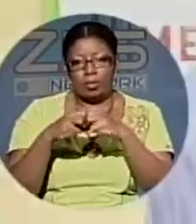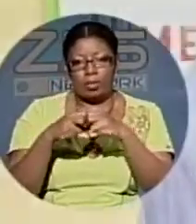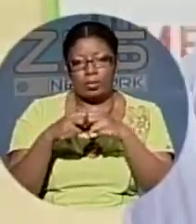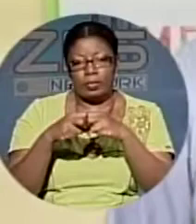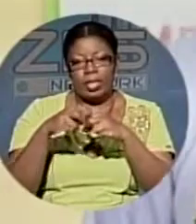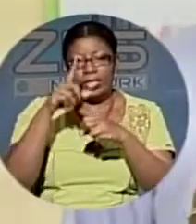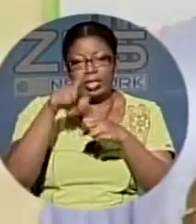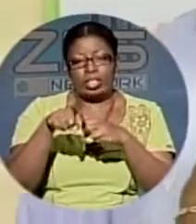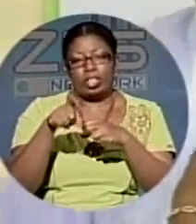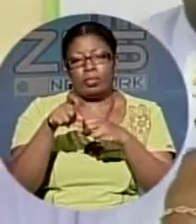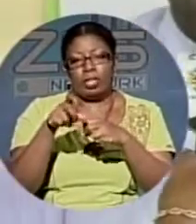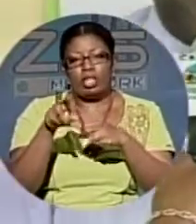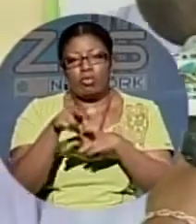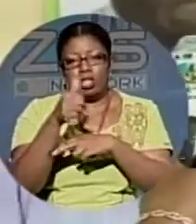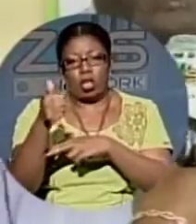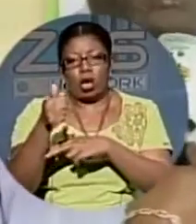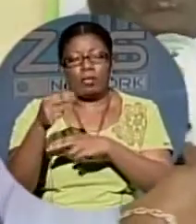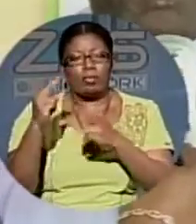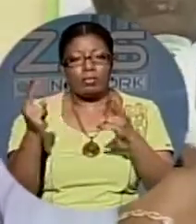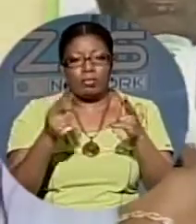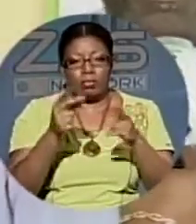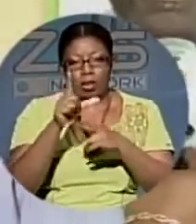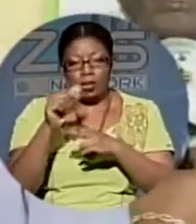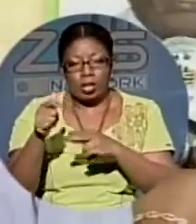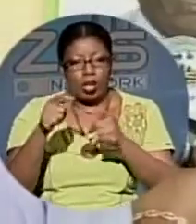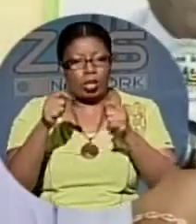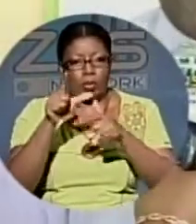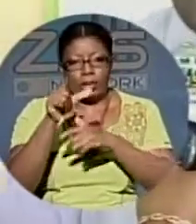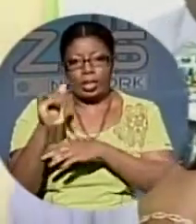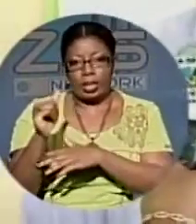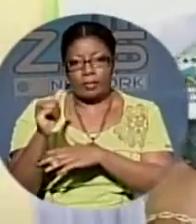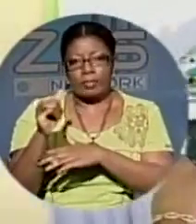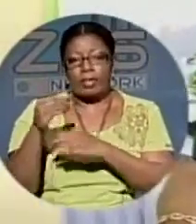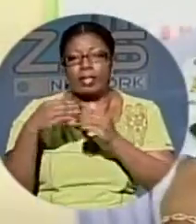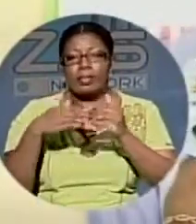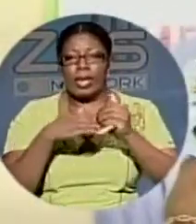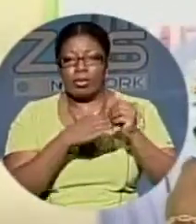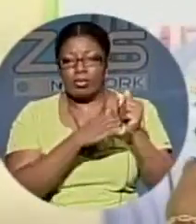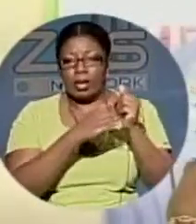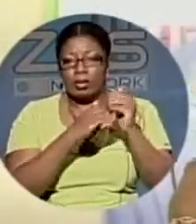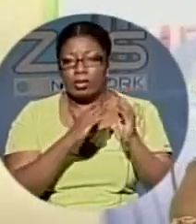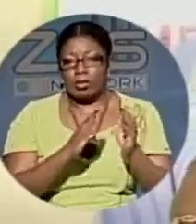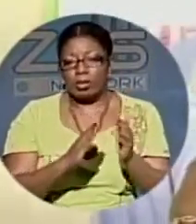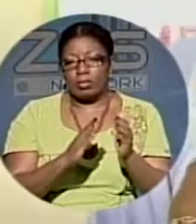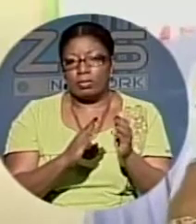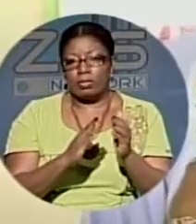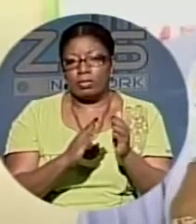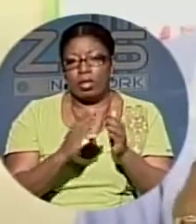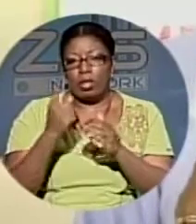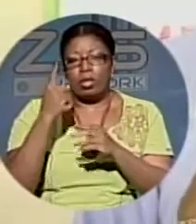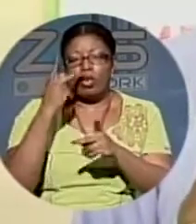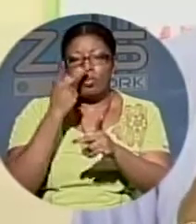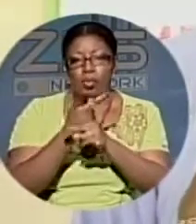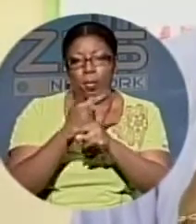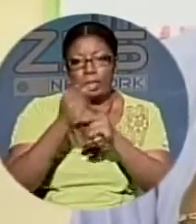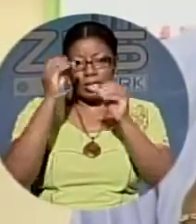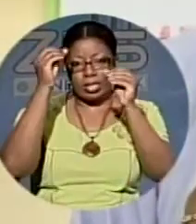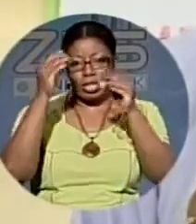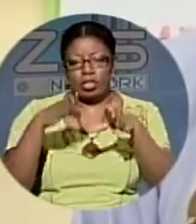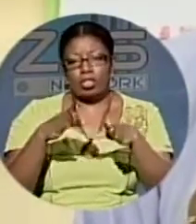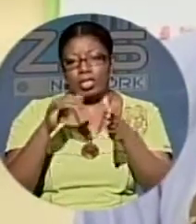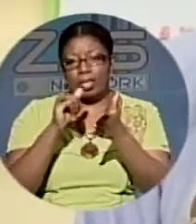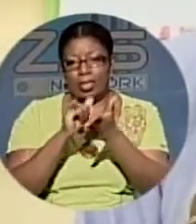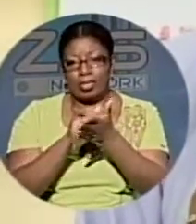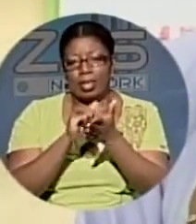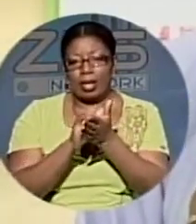been promised that teachers have promised that they, the director, would have promised teachers, some teachers,